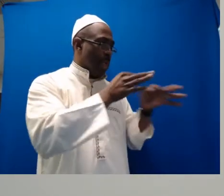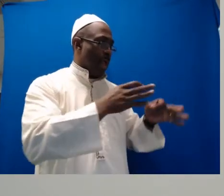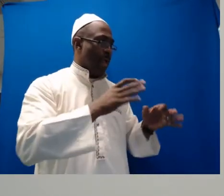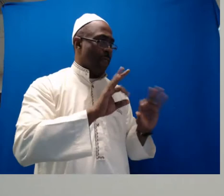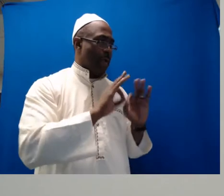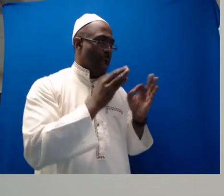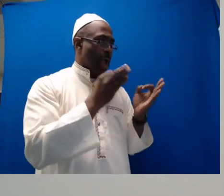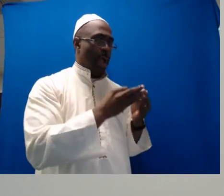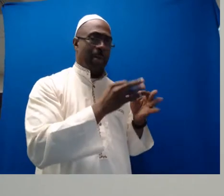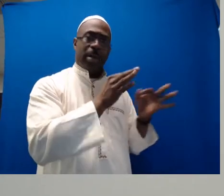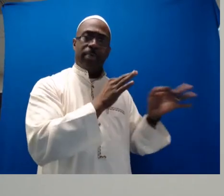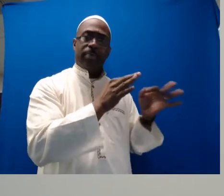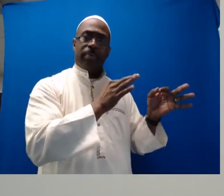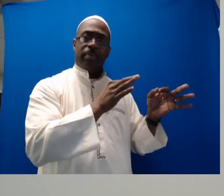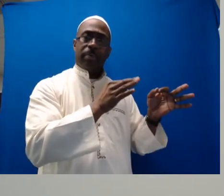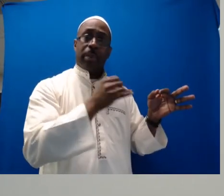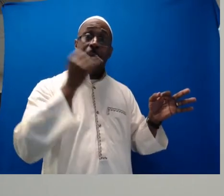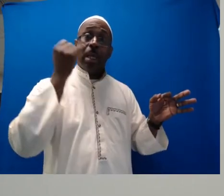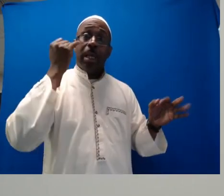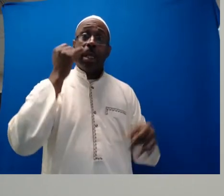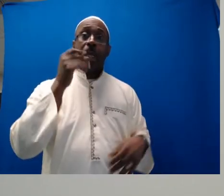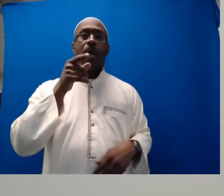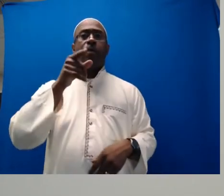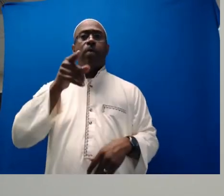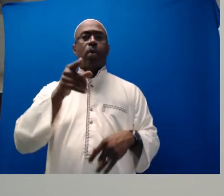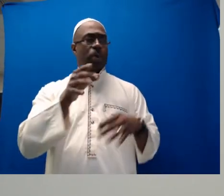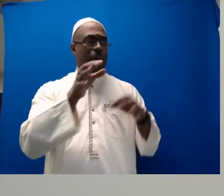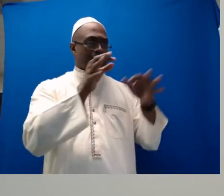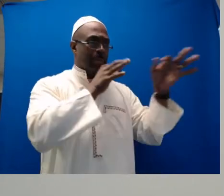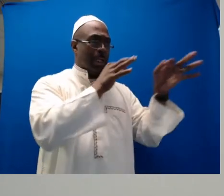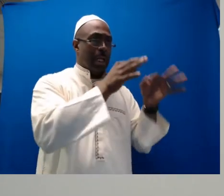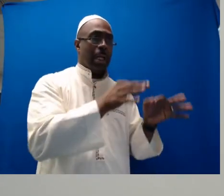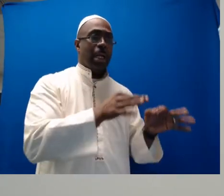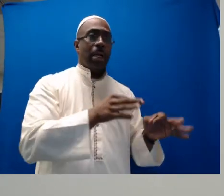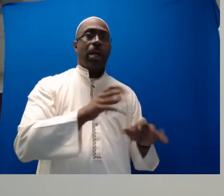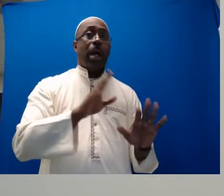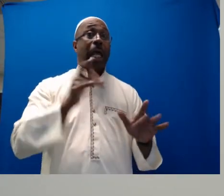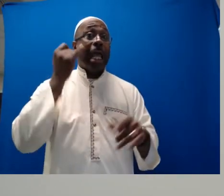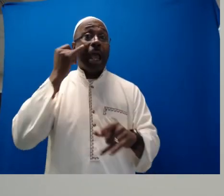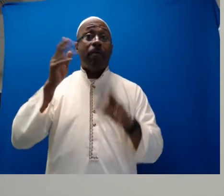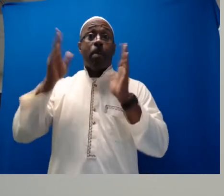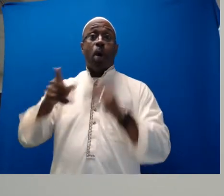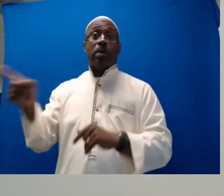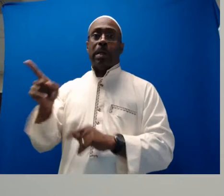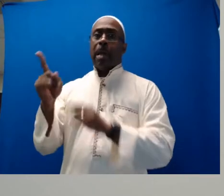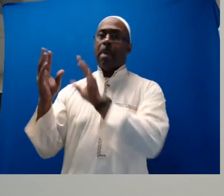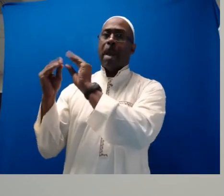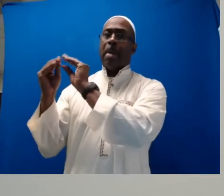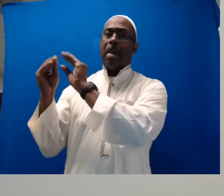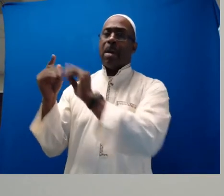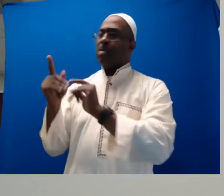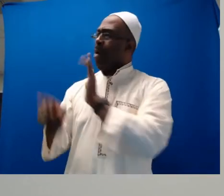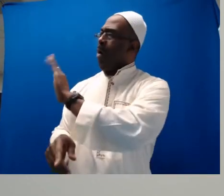So even that person who tells another who is disturbing this act of worship, shh, be quiet,